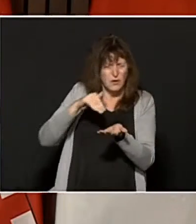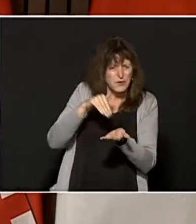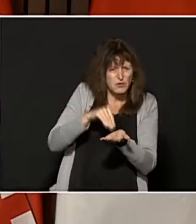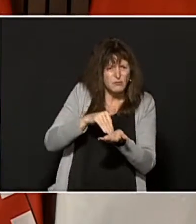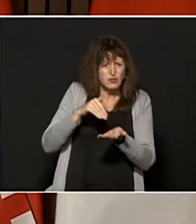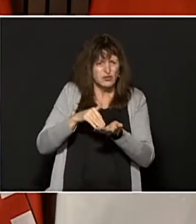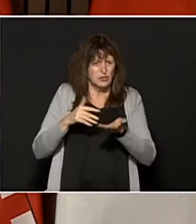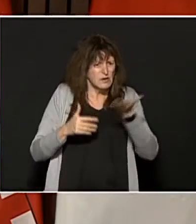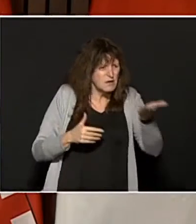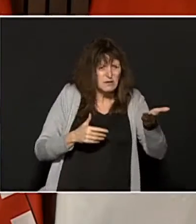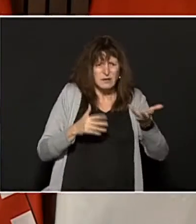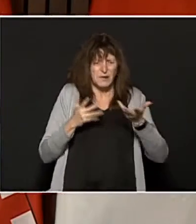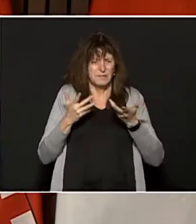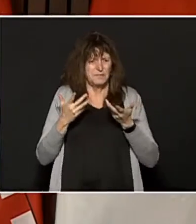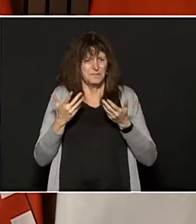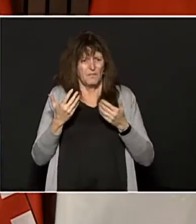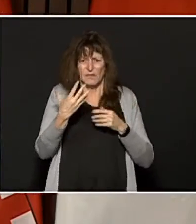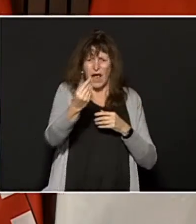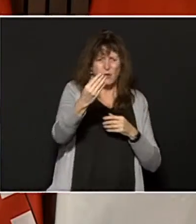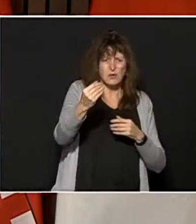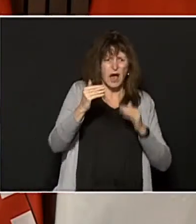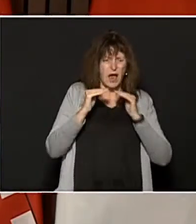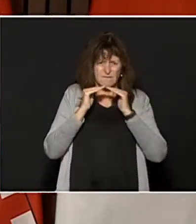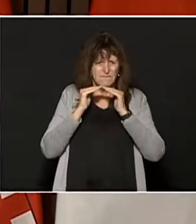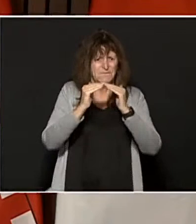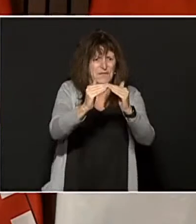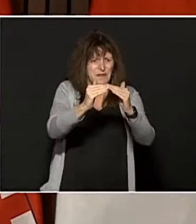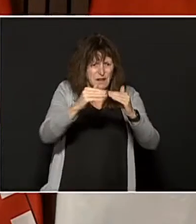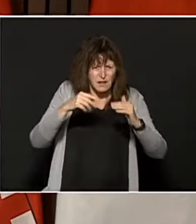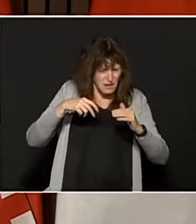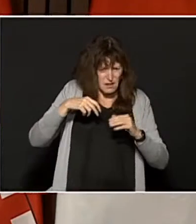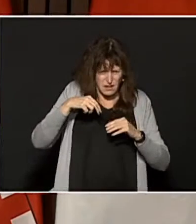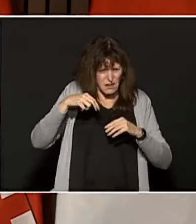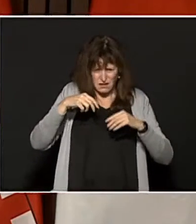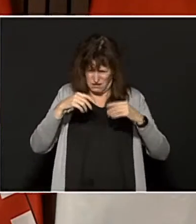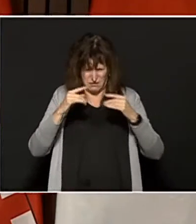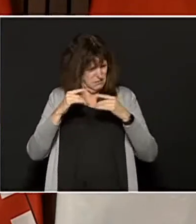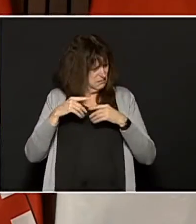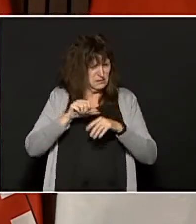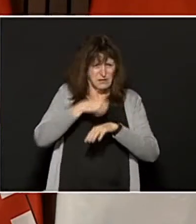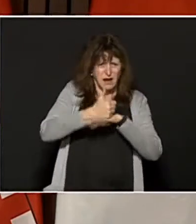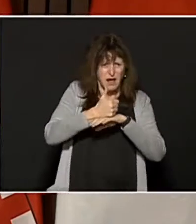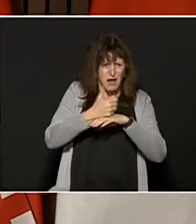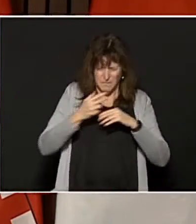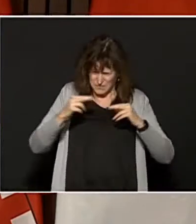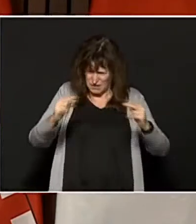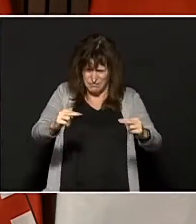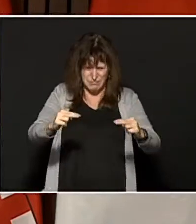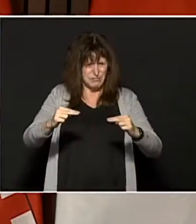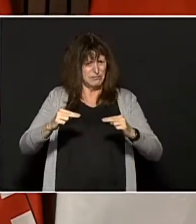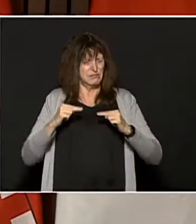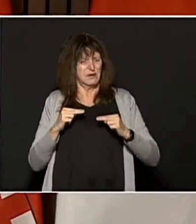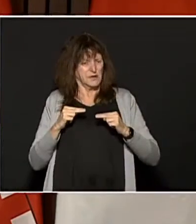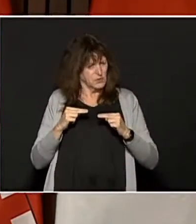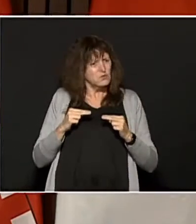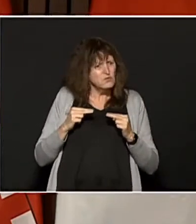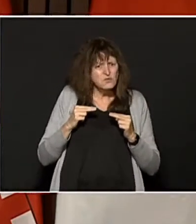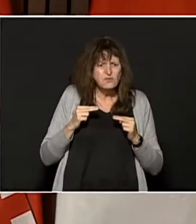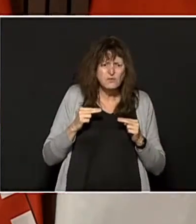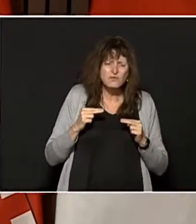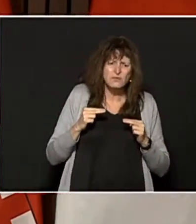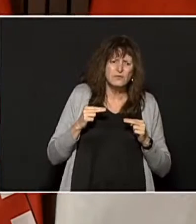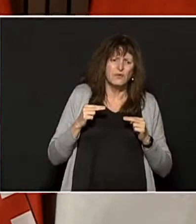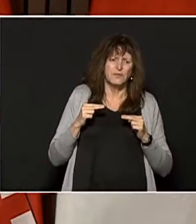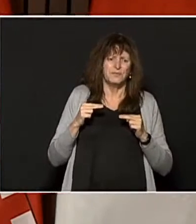hospitals. We are now backlogged 250,000 surgeries. I'm grateful for the providers from across Ontario and across Canada